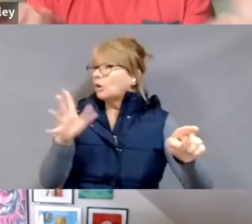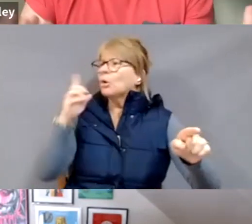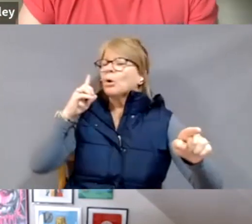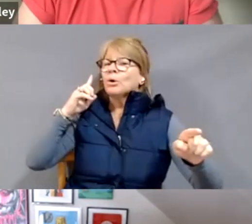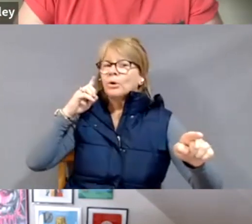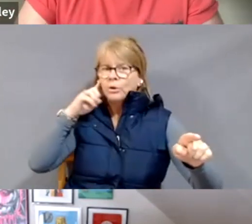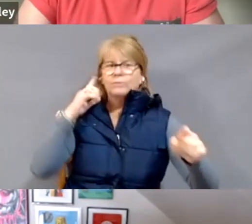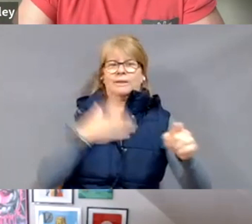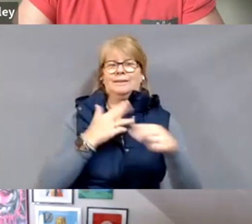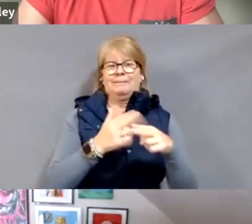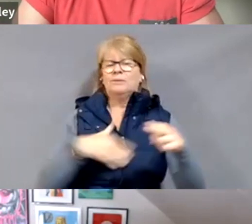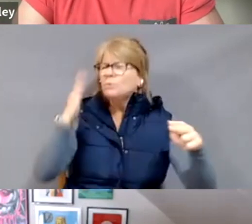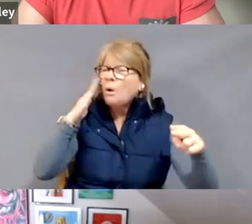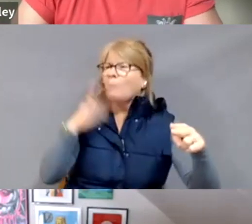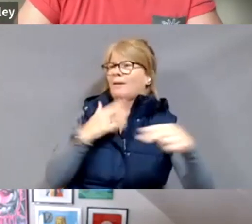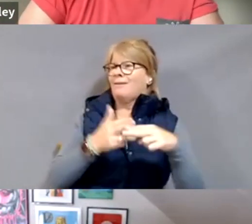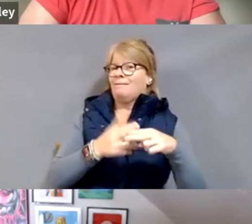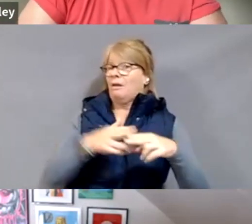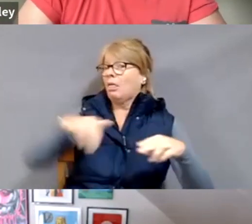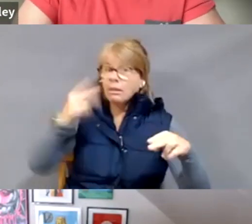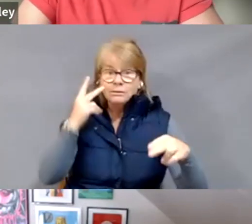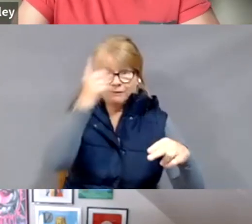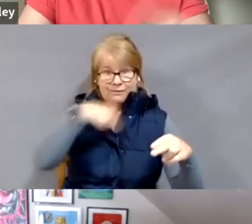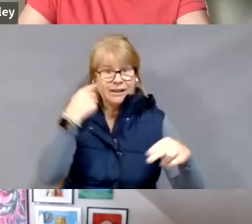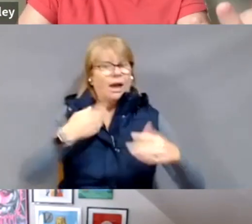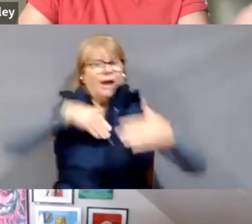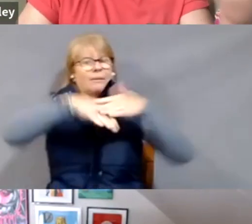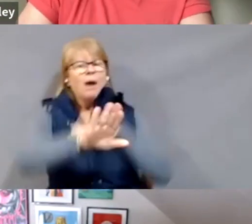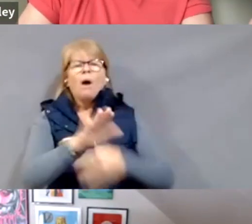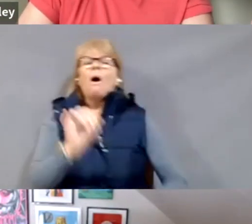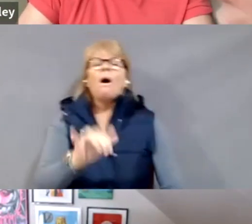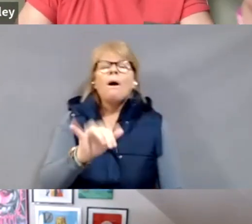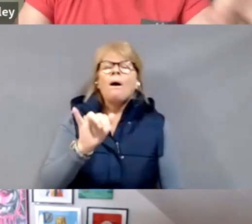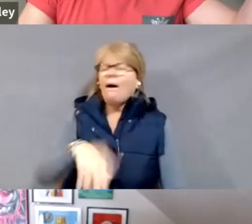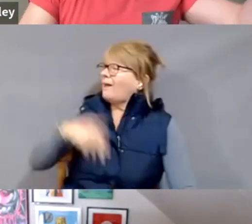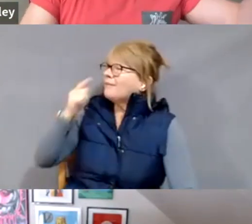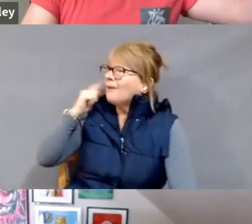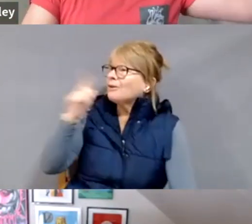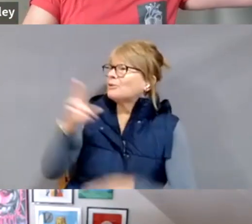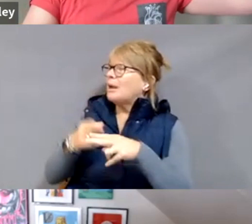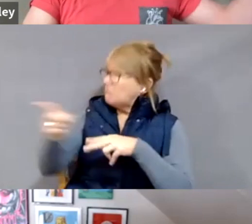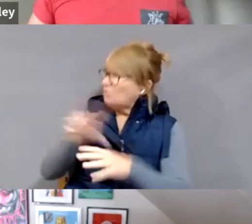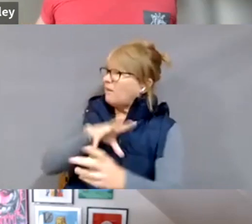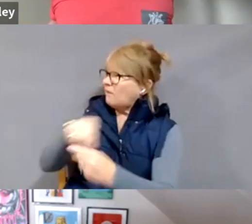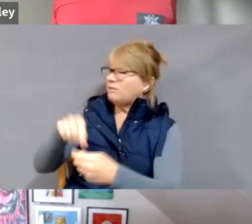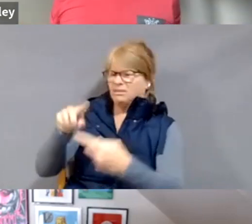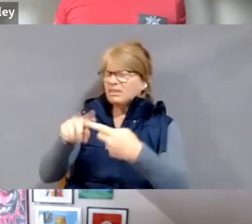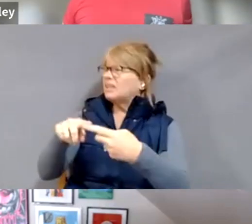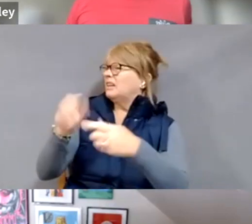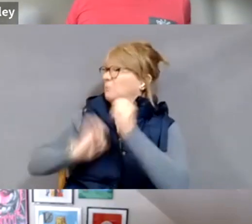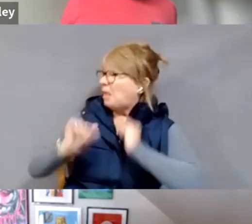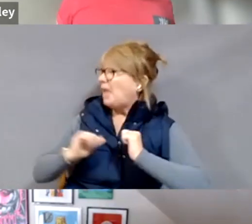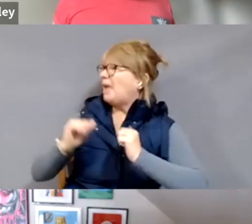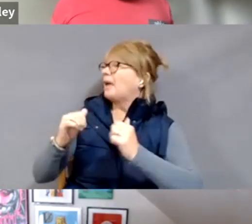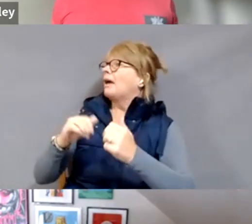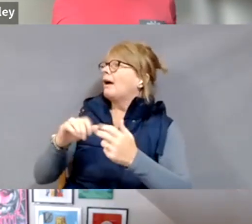and I hadn't ever worked with them, and I'd walk in, they'd say, oh yeah, no, I've heard about you. Weren't you in this production and this production? I'd say, yes. And they'd say,